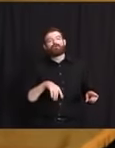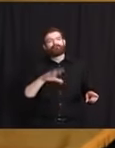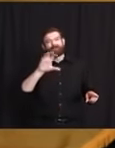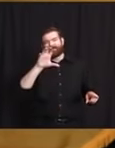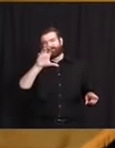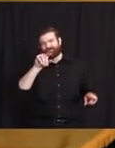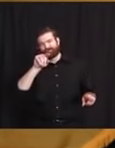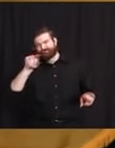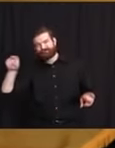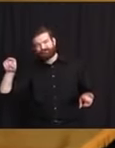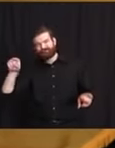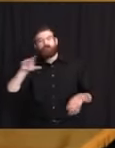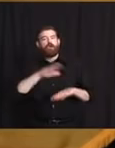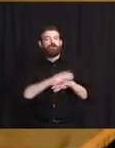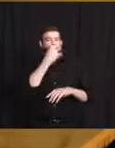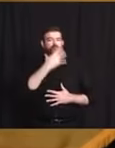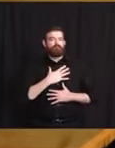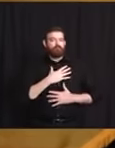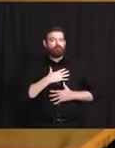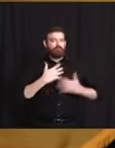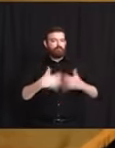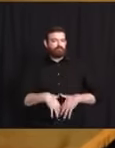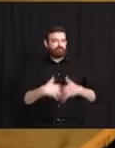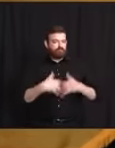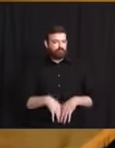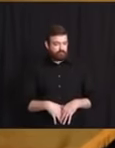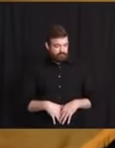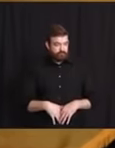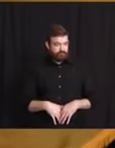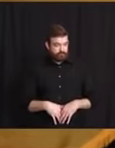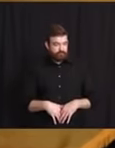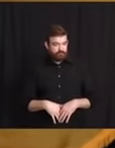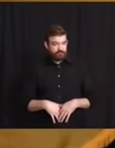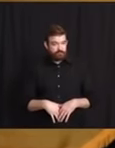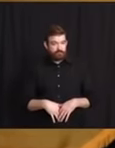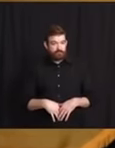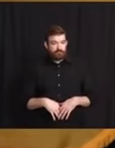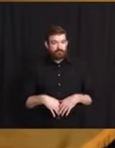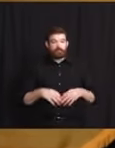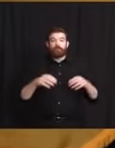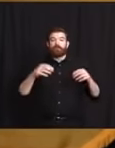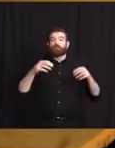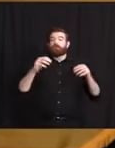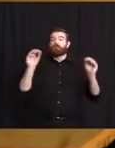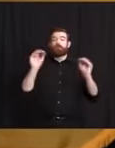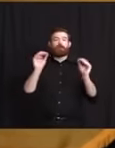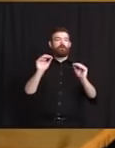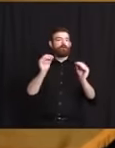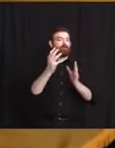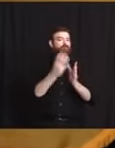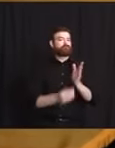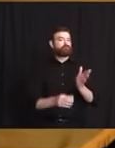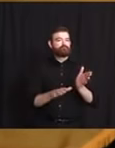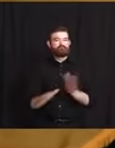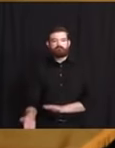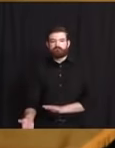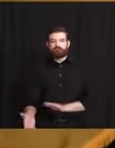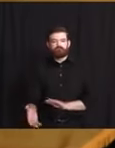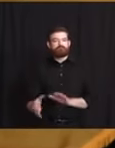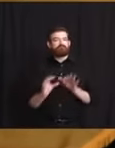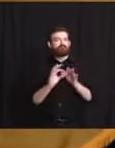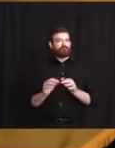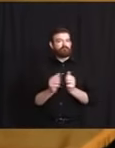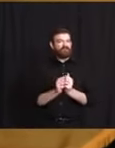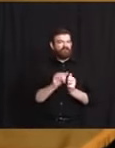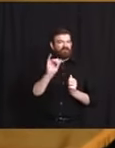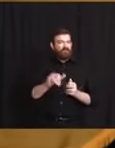of multisystem inflammatory syndrome, no deaths reported due to that syndrome. The governor